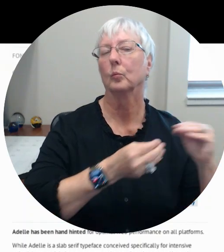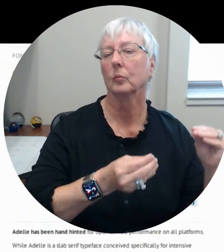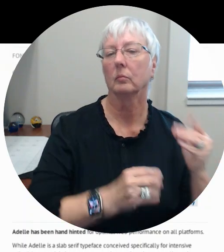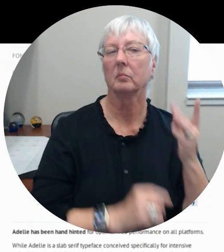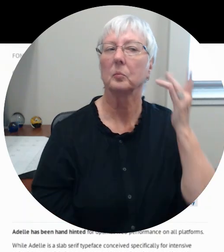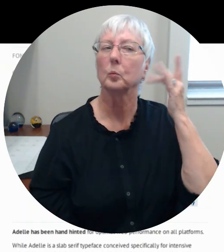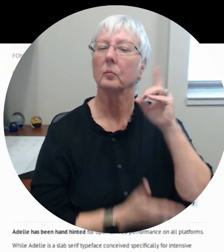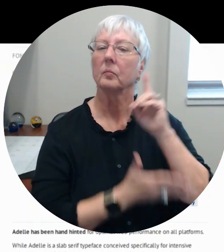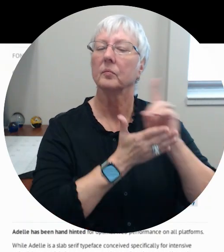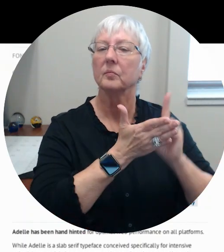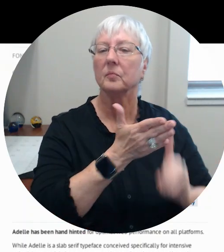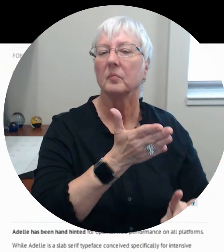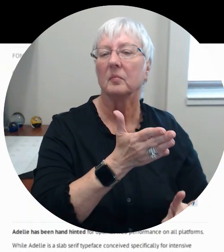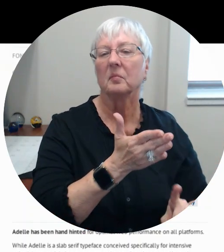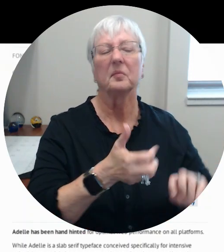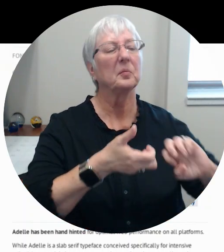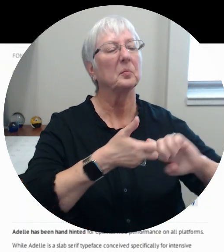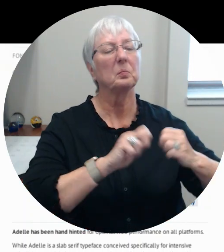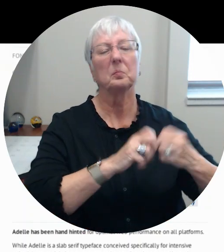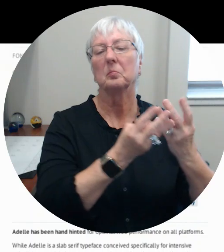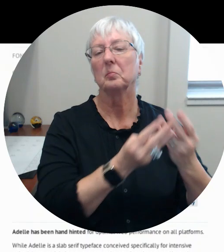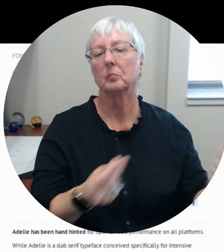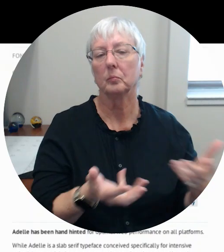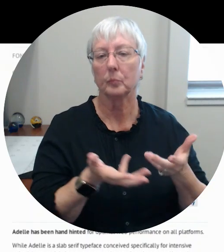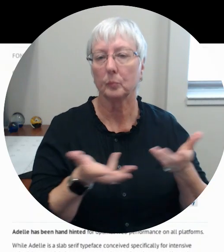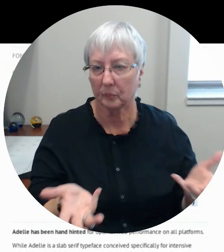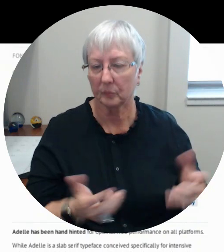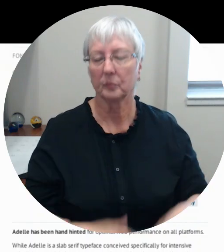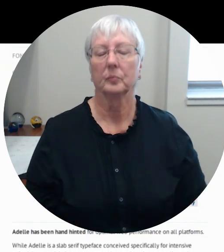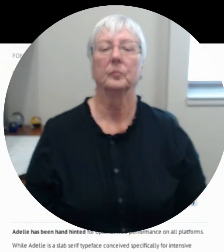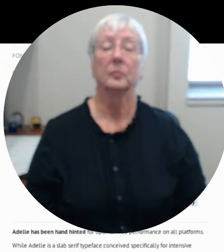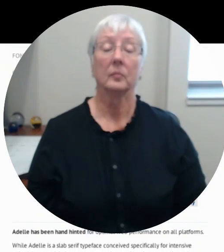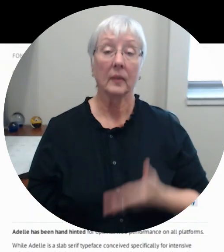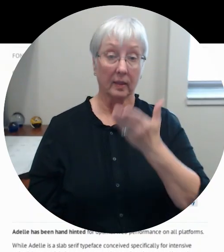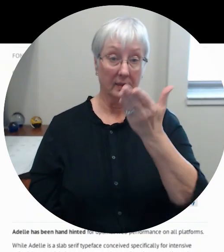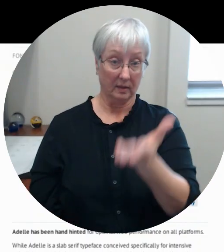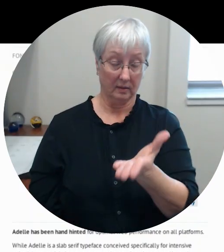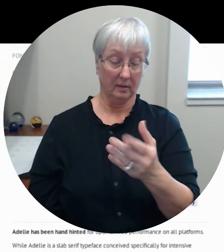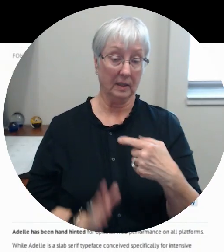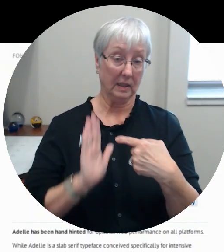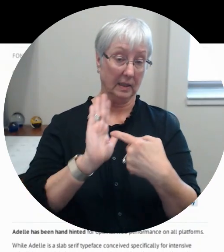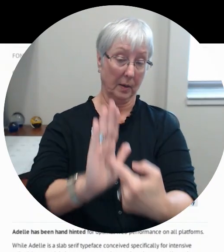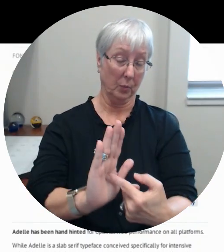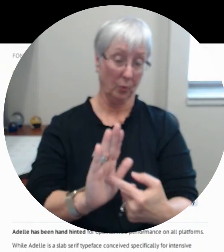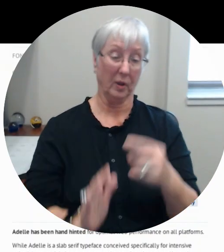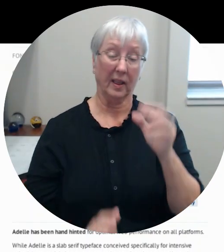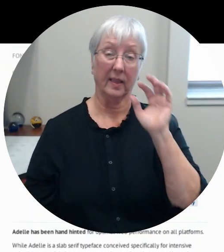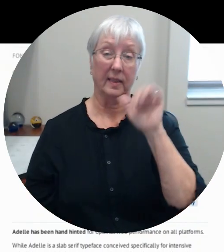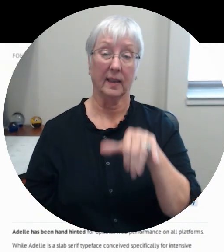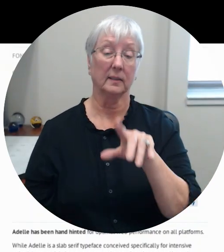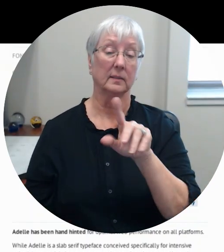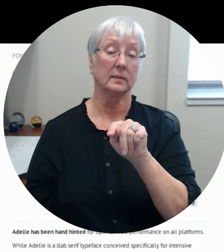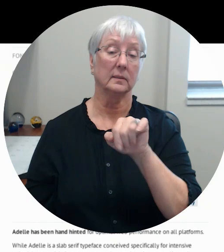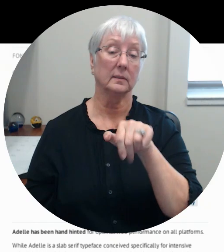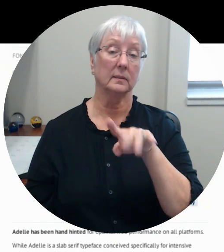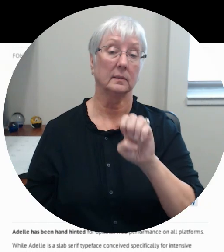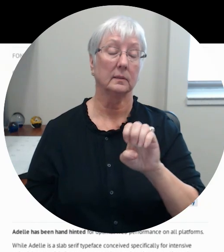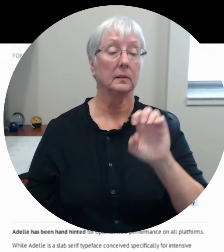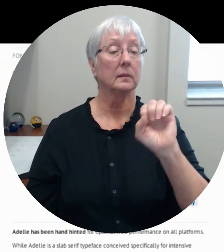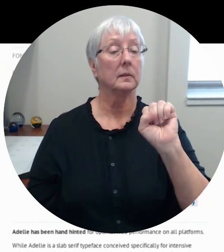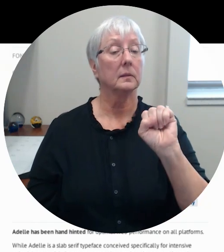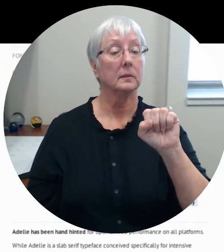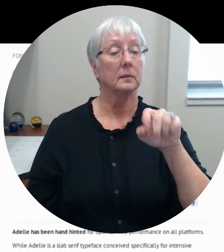it, along with the type specimens they include on their site. In this example, we're looking at the type specimen page for Adele on FontDeck, and